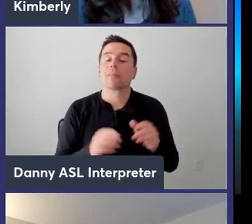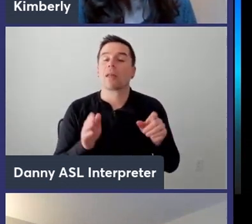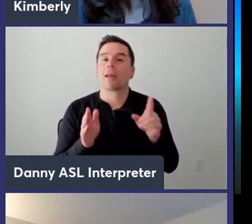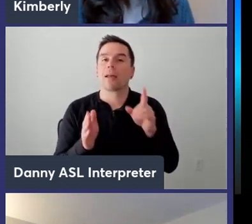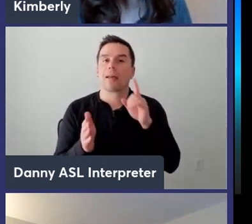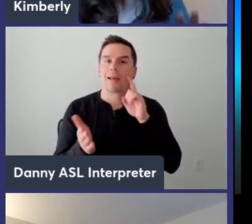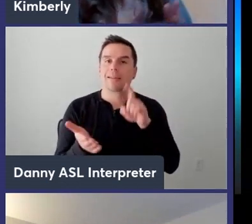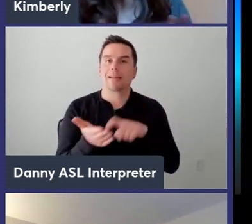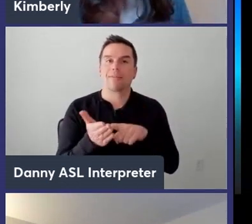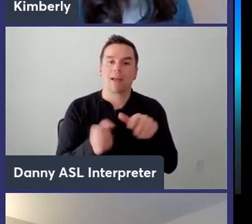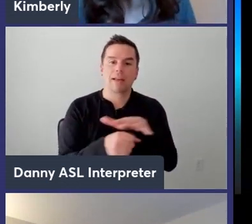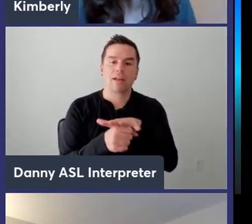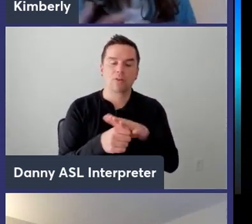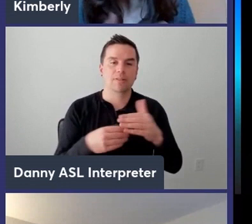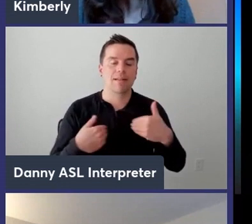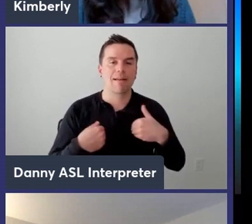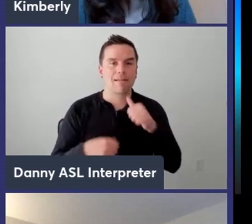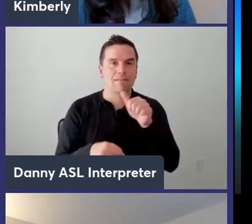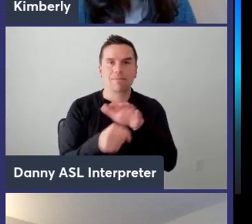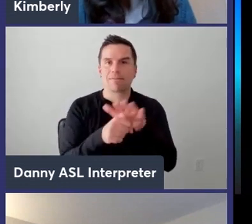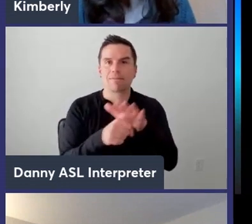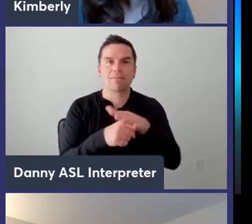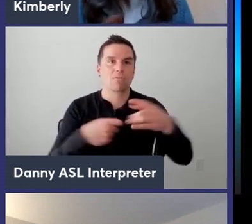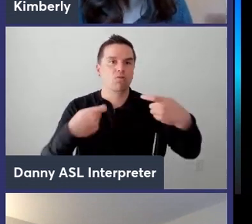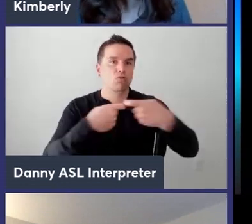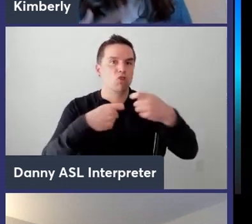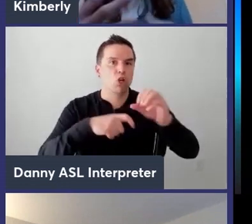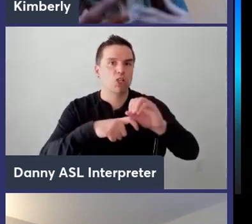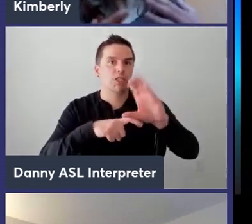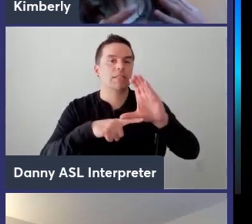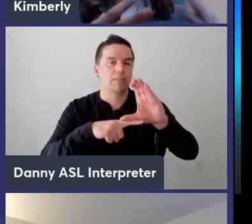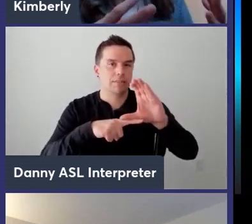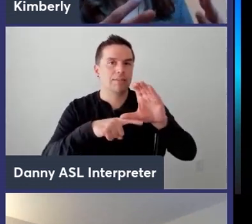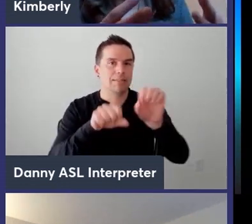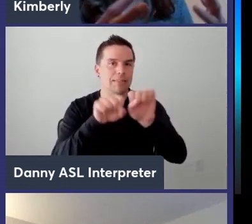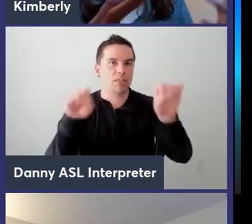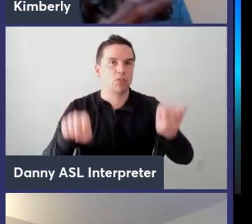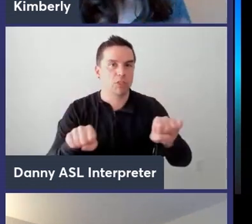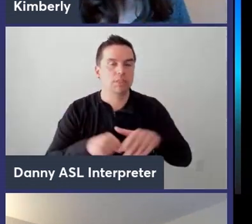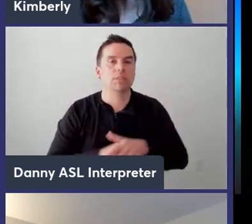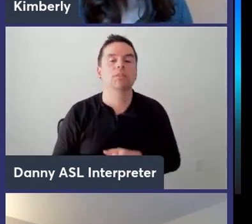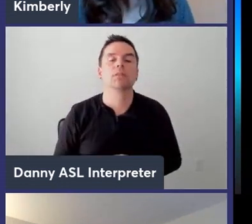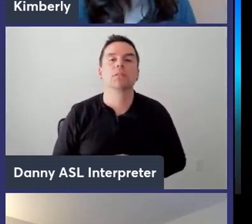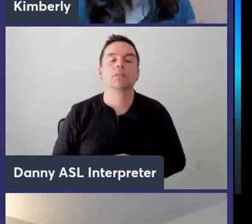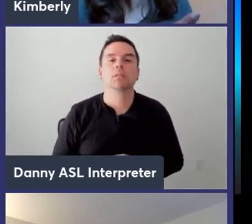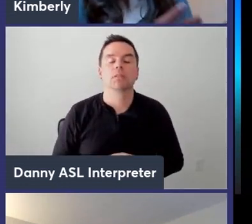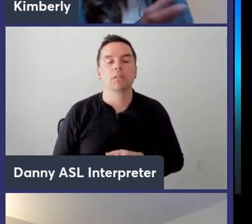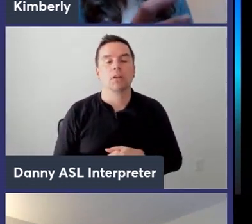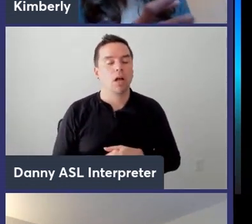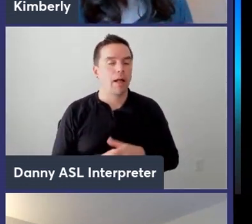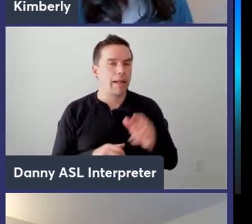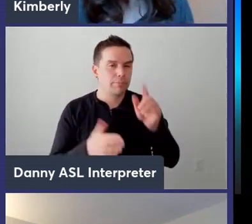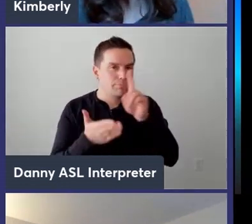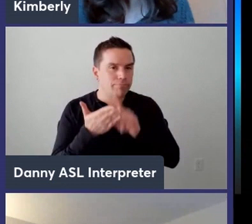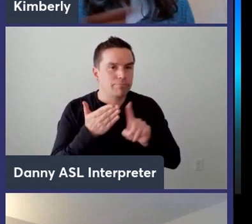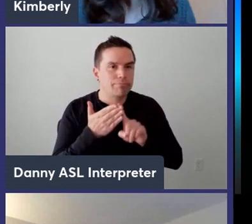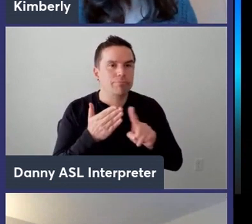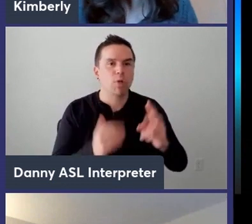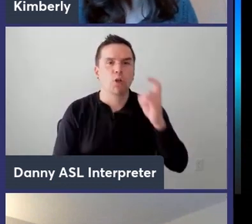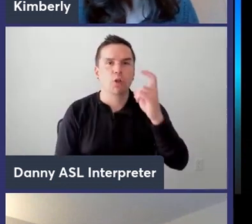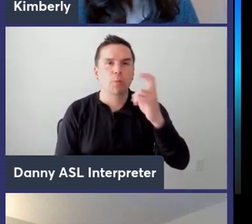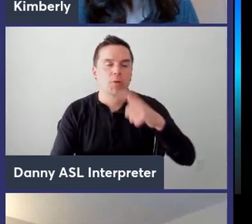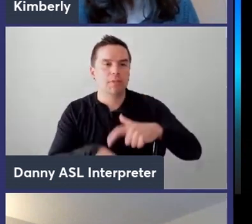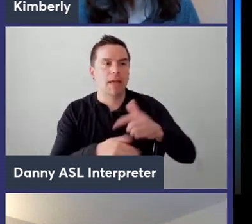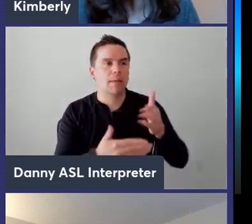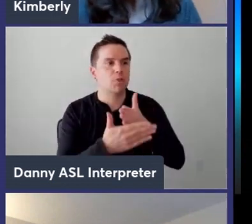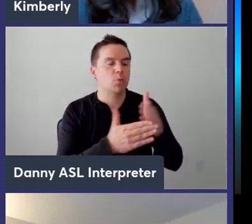have insufficient charging infrastructure by looking at the commuting time between destinations and